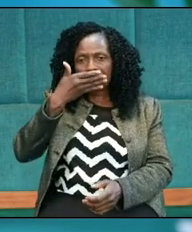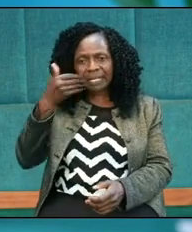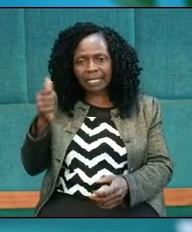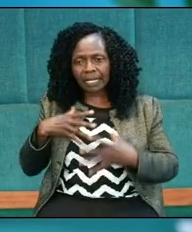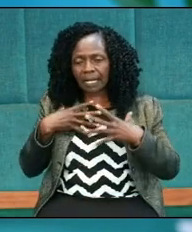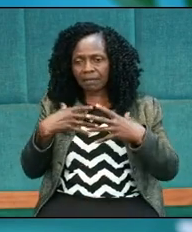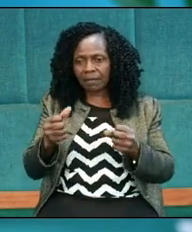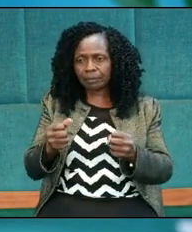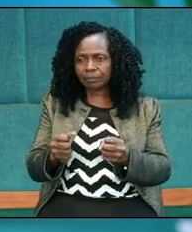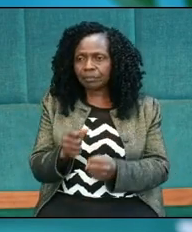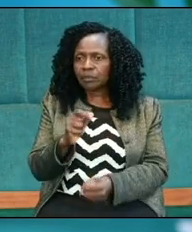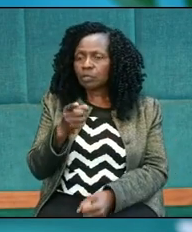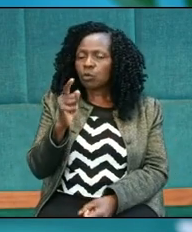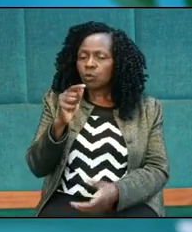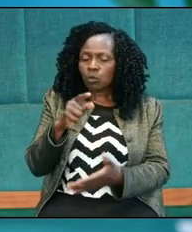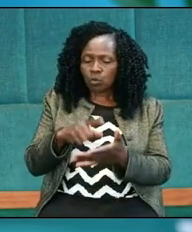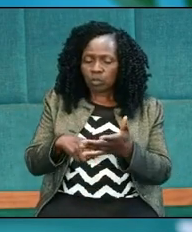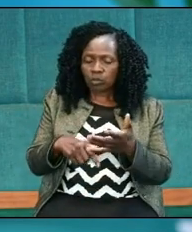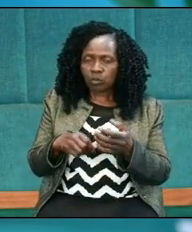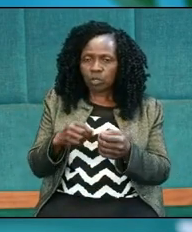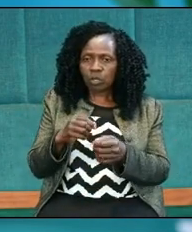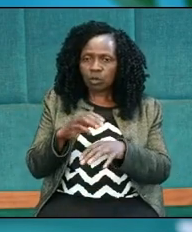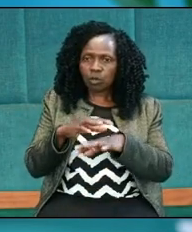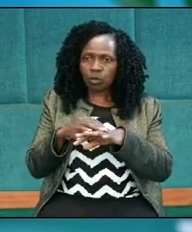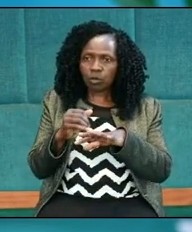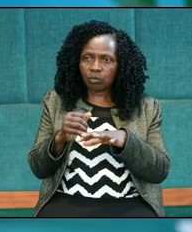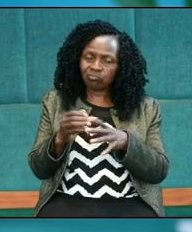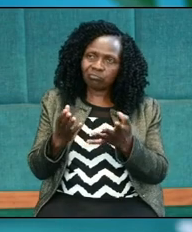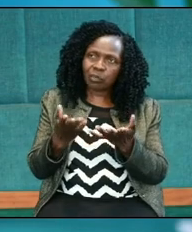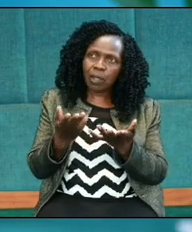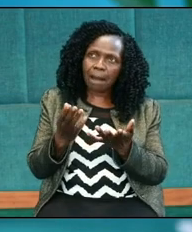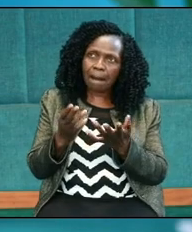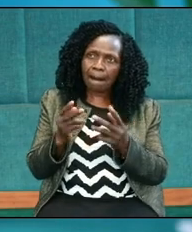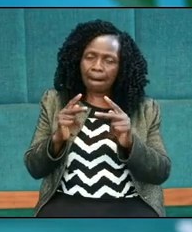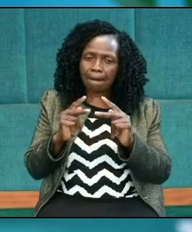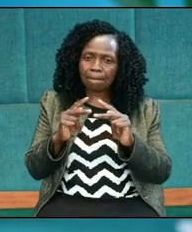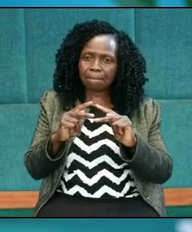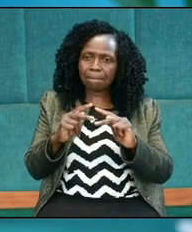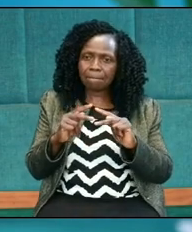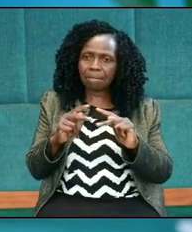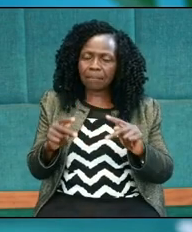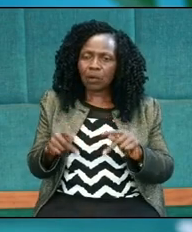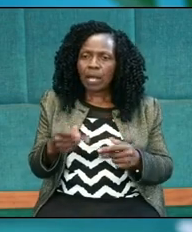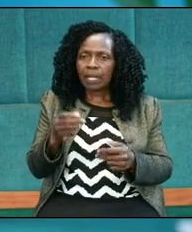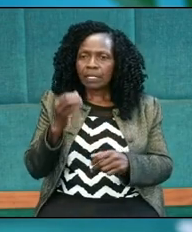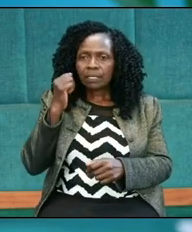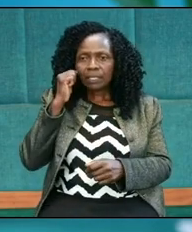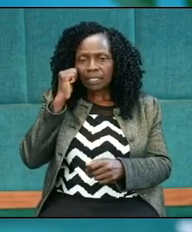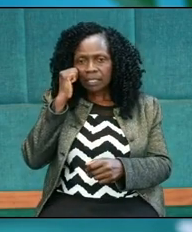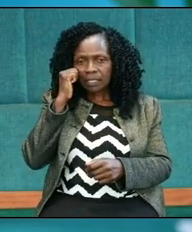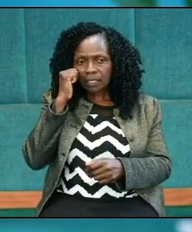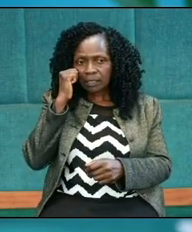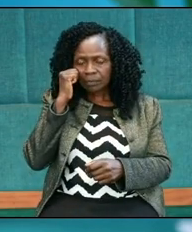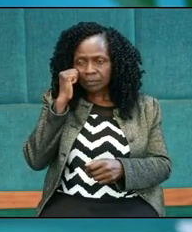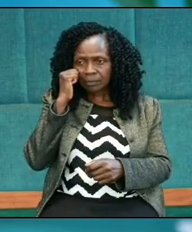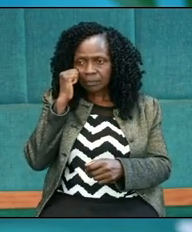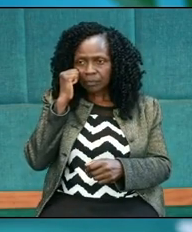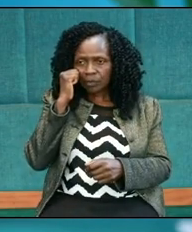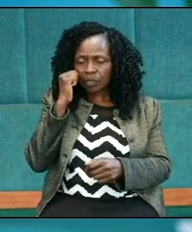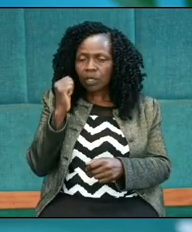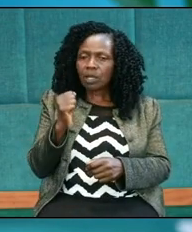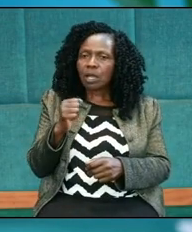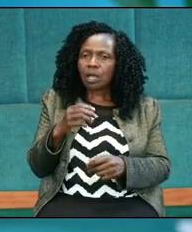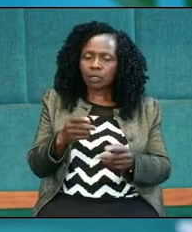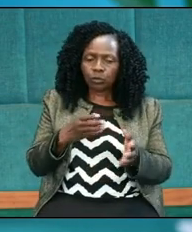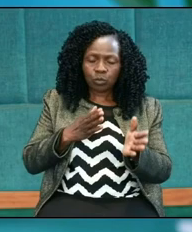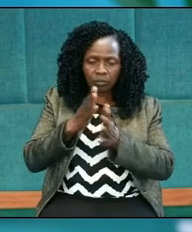recovery. It's what we call a sick role, where people, they are those ones when you are sick, you are supposed to concentrate on how you are going to recover,